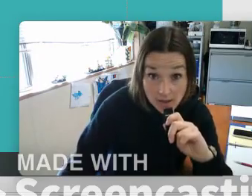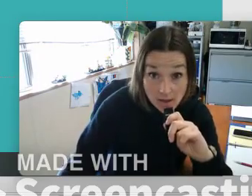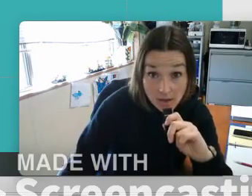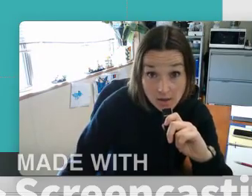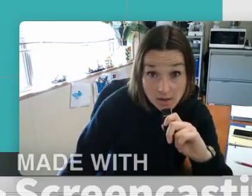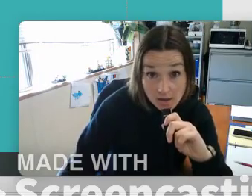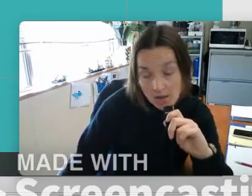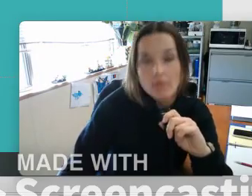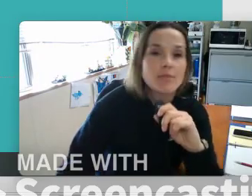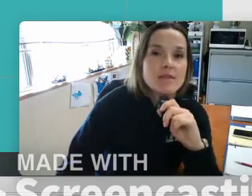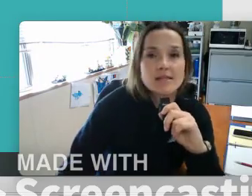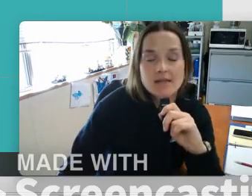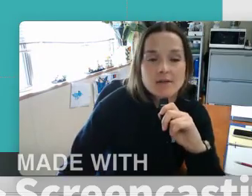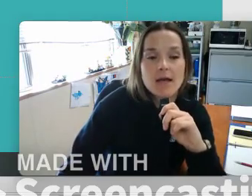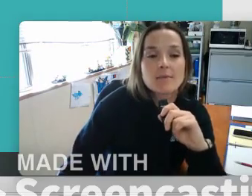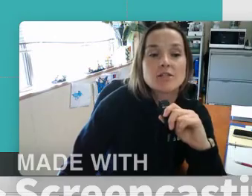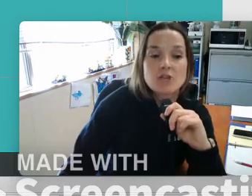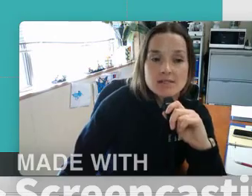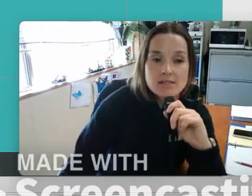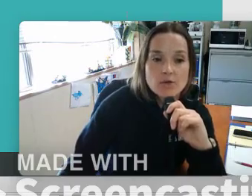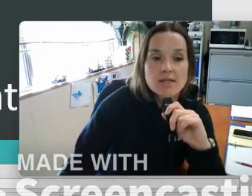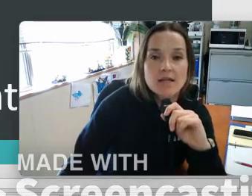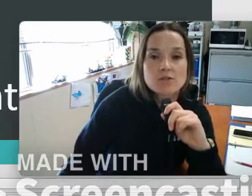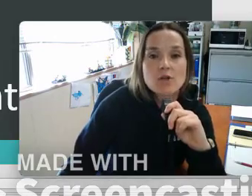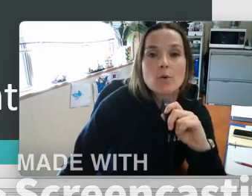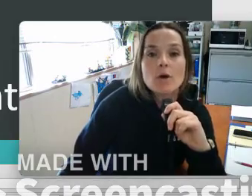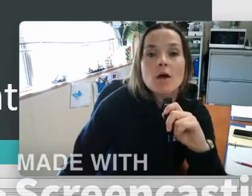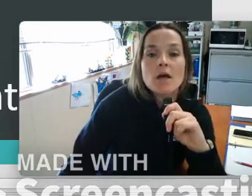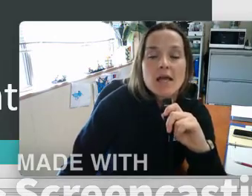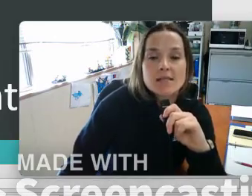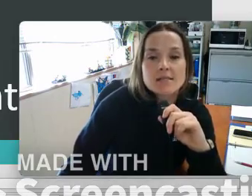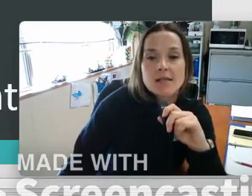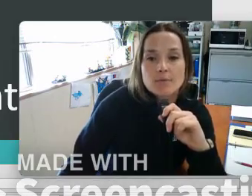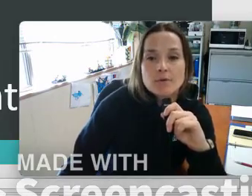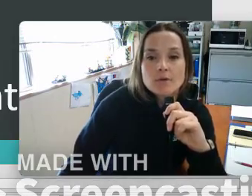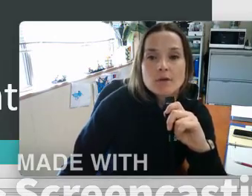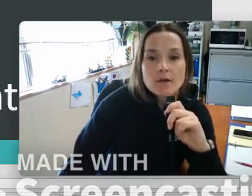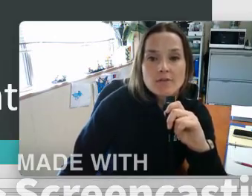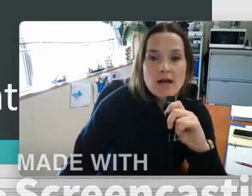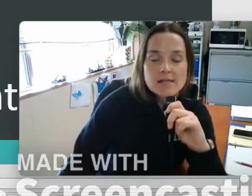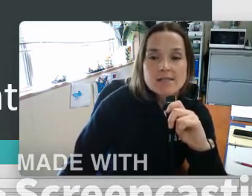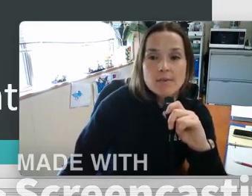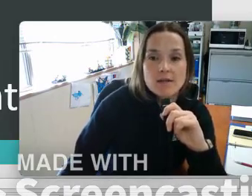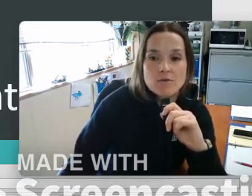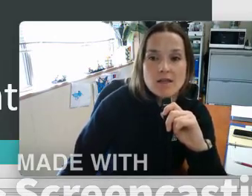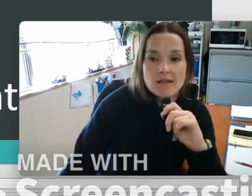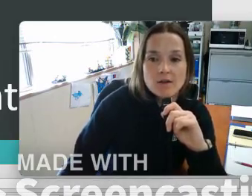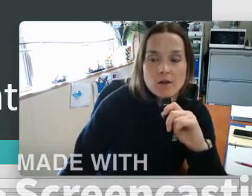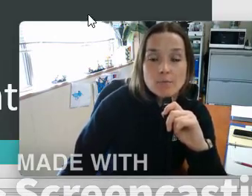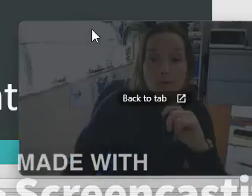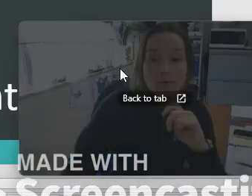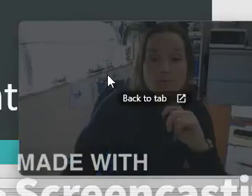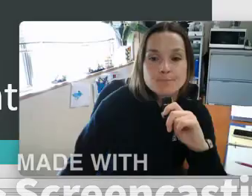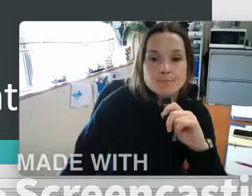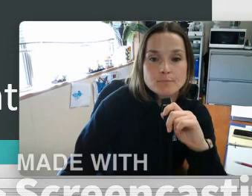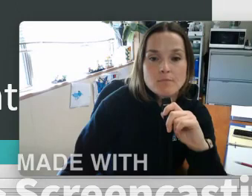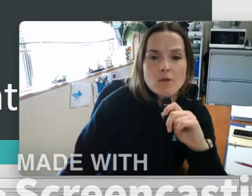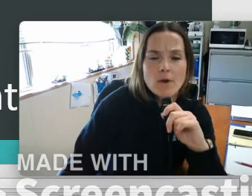like the entire time. It just needs to go at the end. So in this example, if you're asking somebody, do they like the color